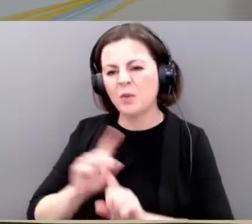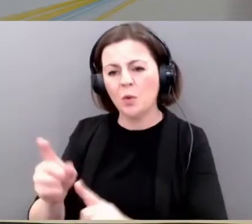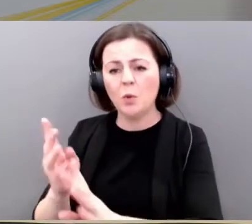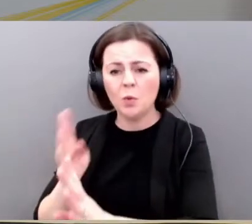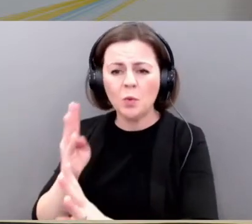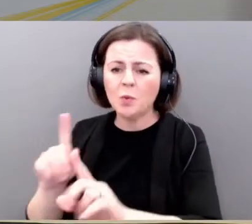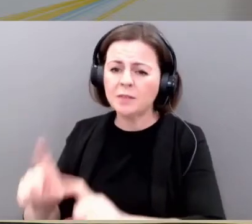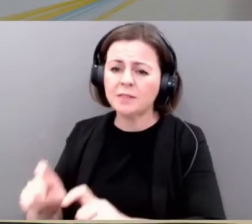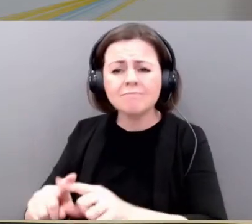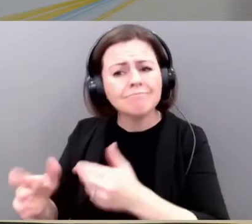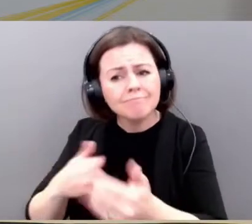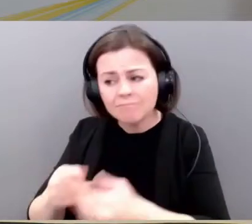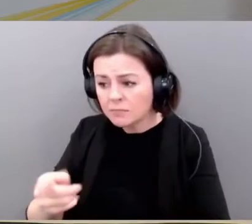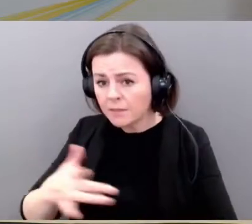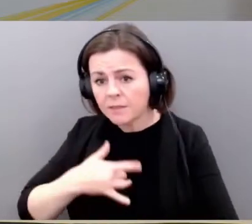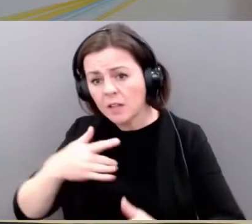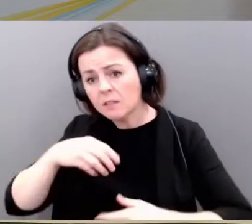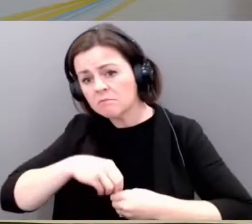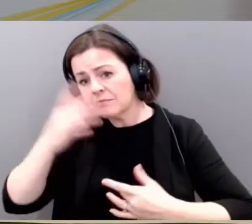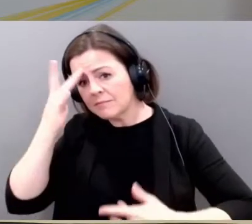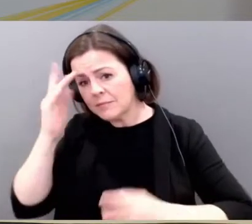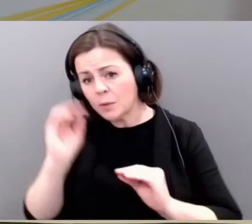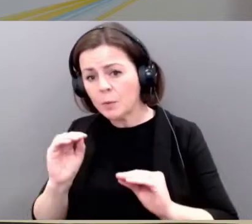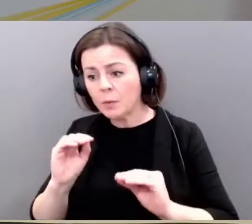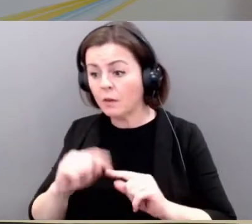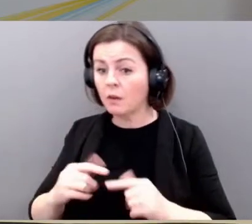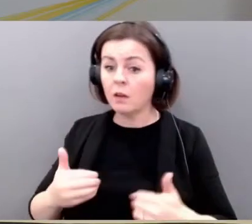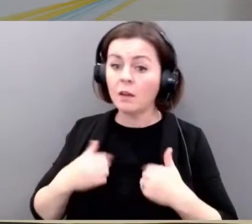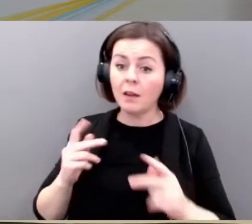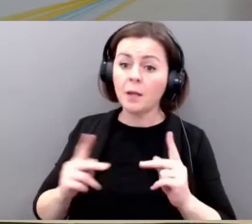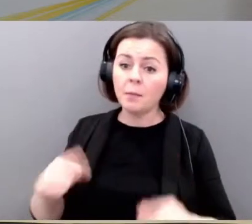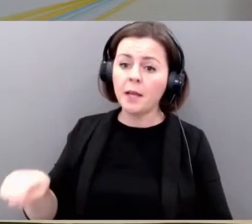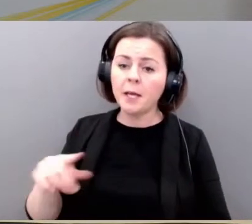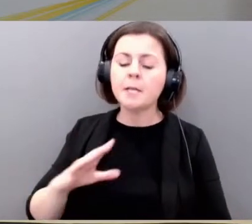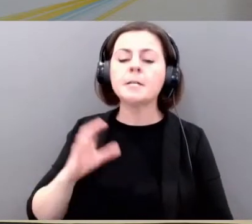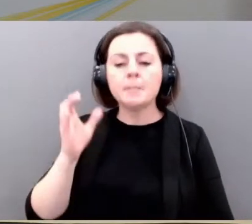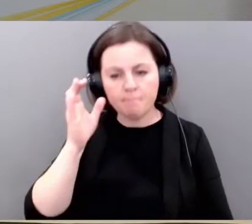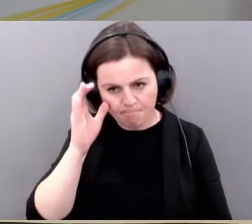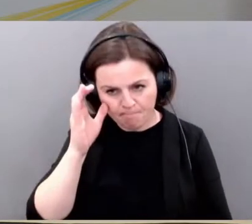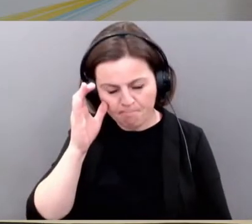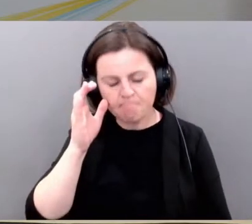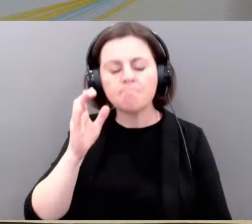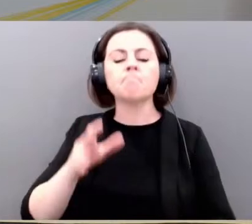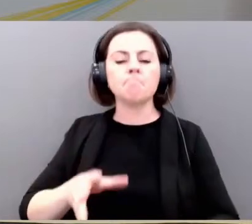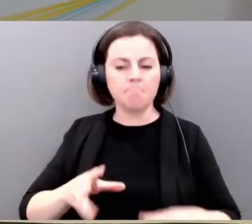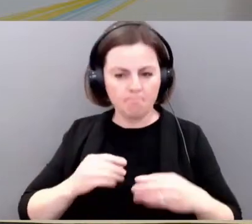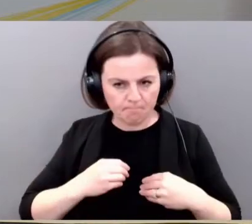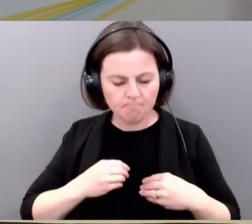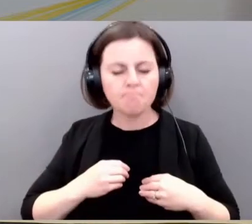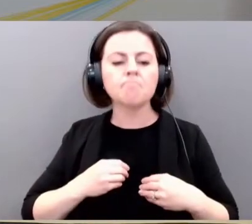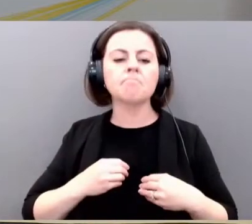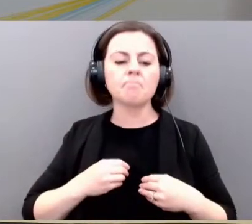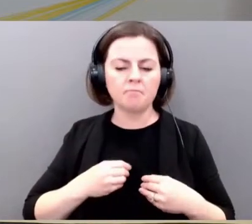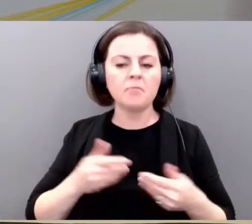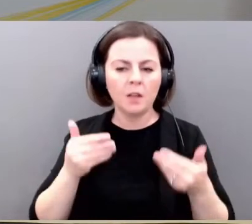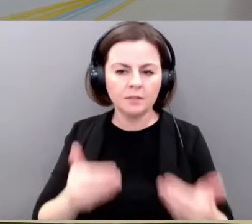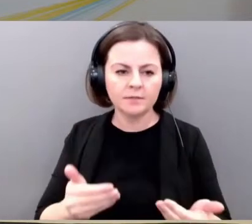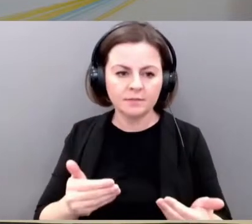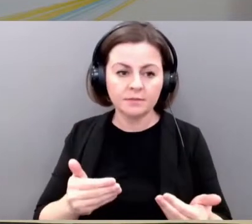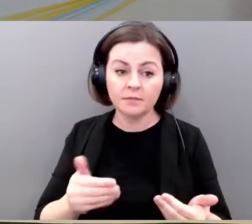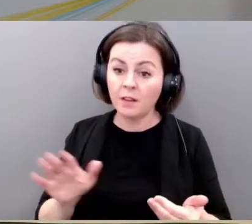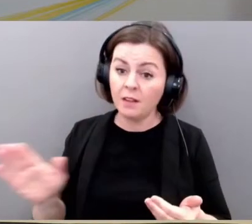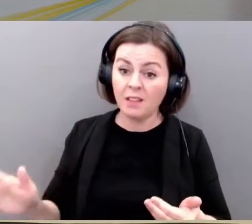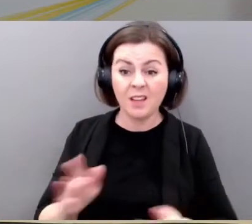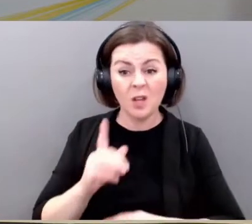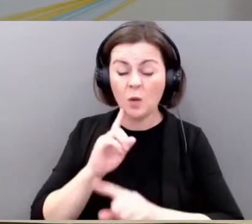symptoms. Young people listened to this recommendation and they responded. And their response to the recommendation for testing